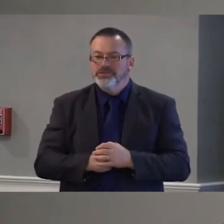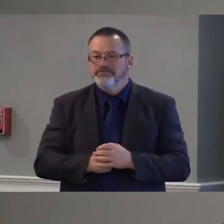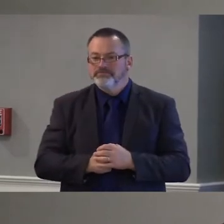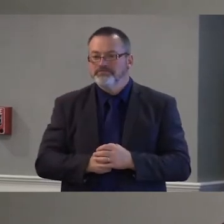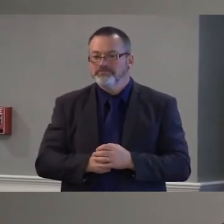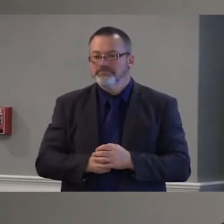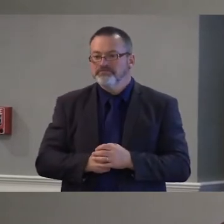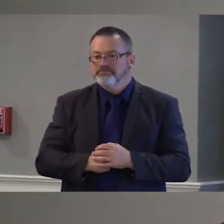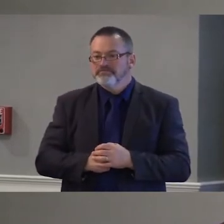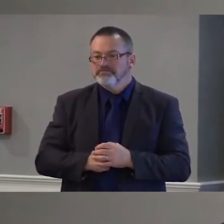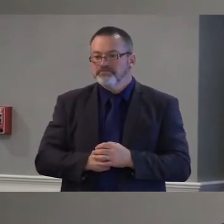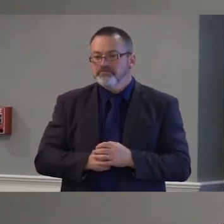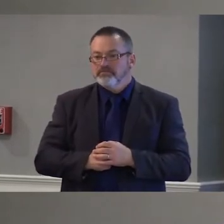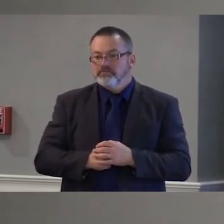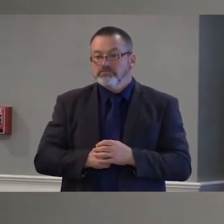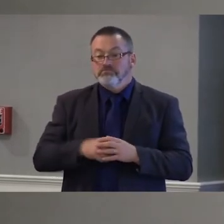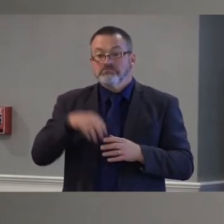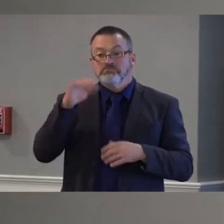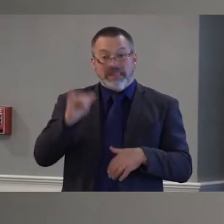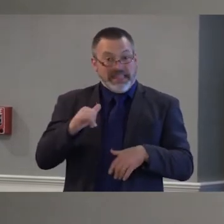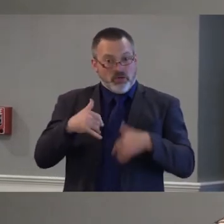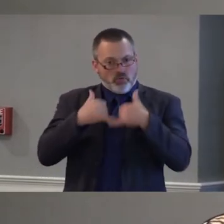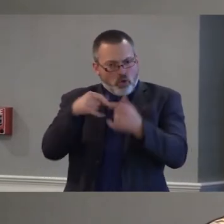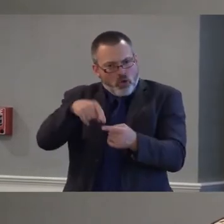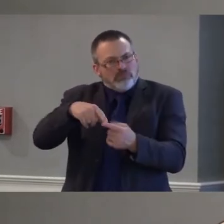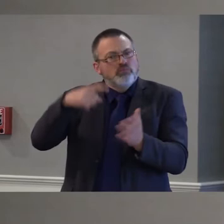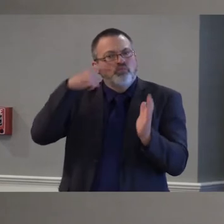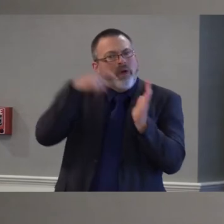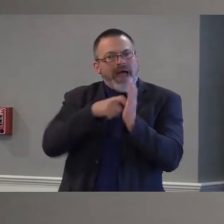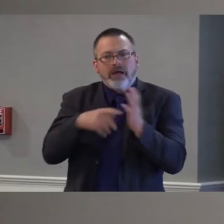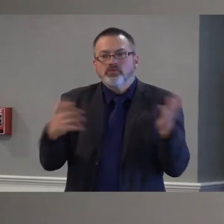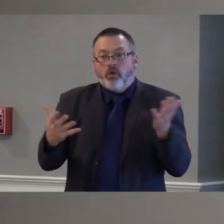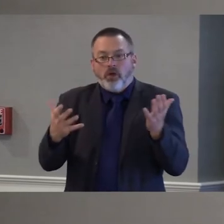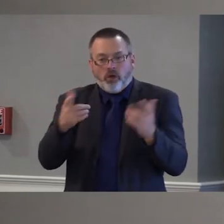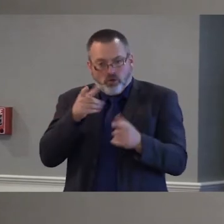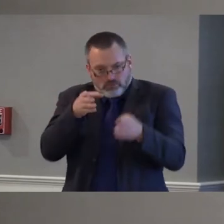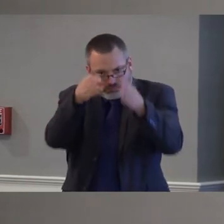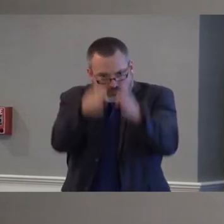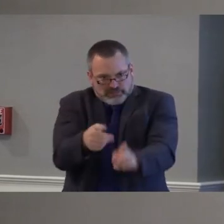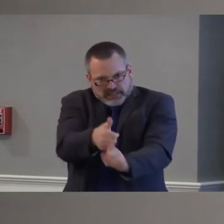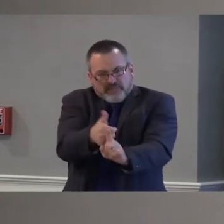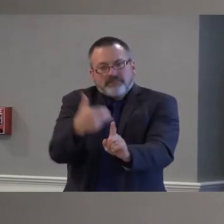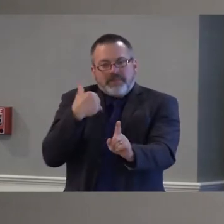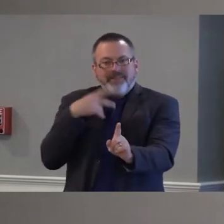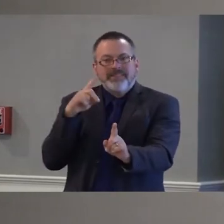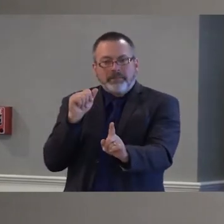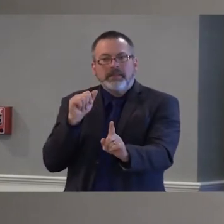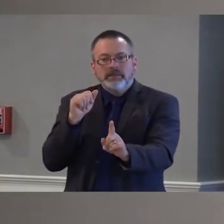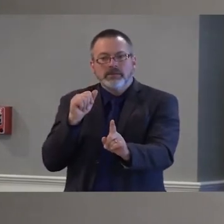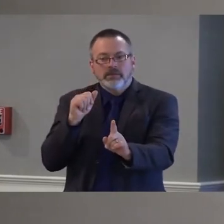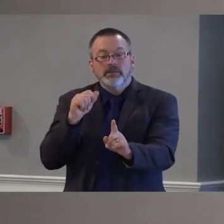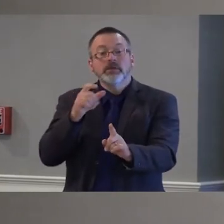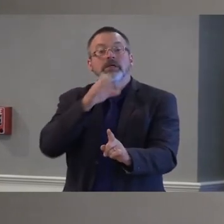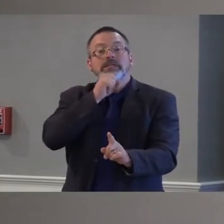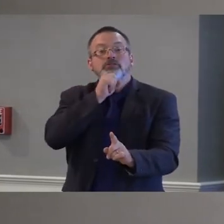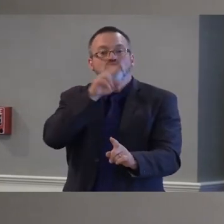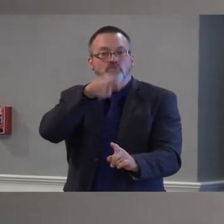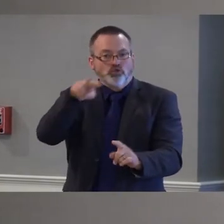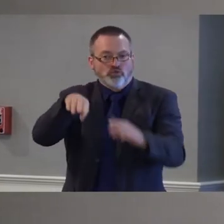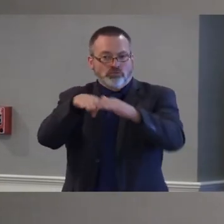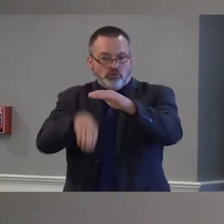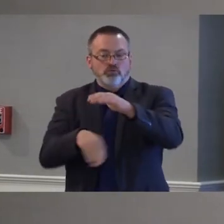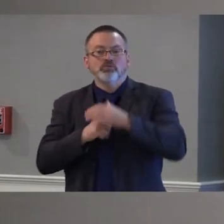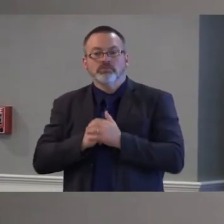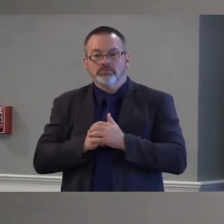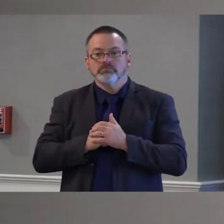The award recognizes youth with disabilities, age 22 and under, in our communities who